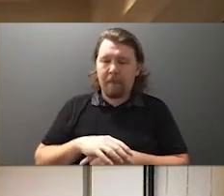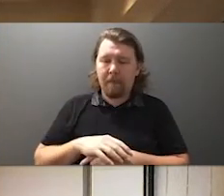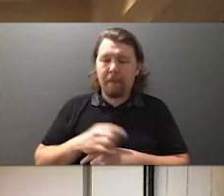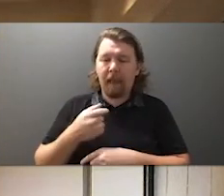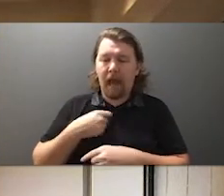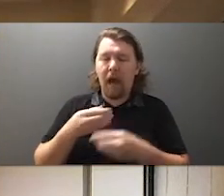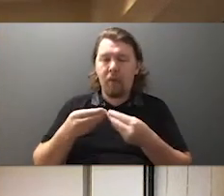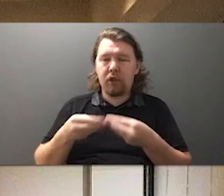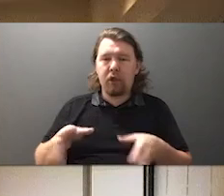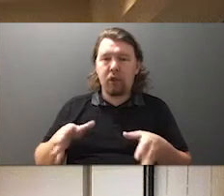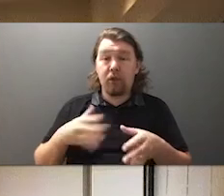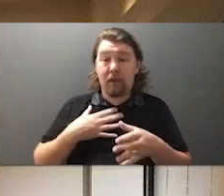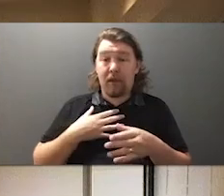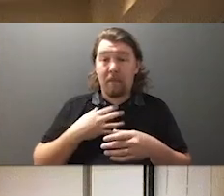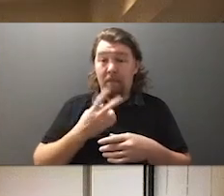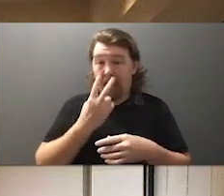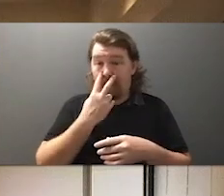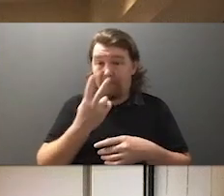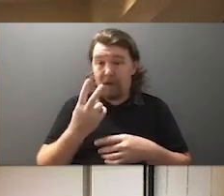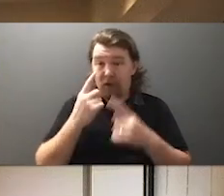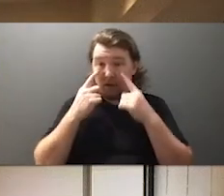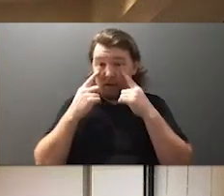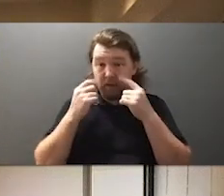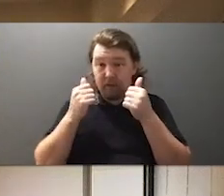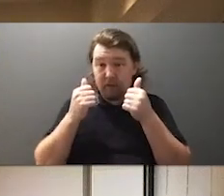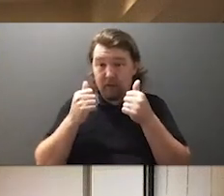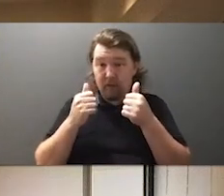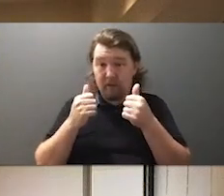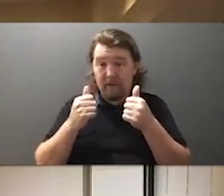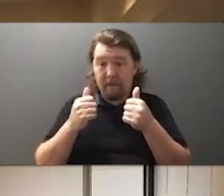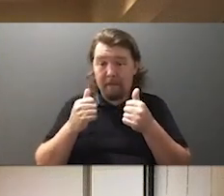as I was losing my vision,